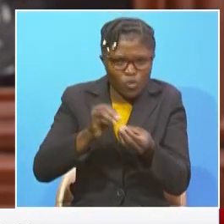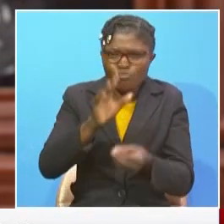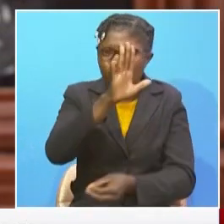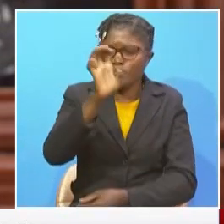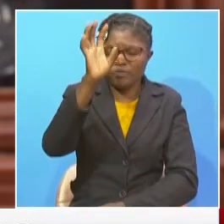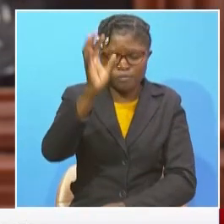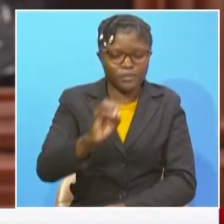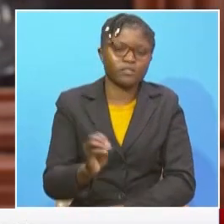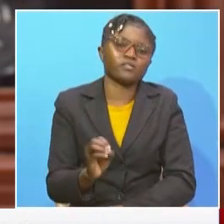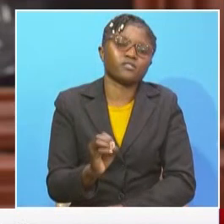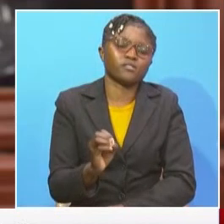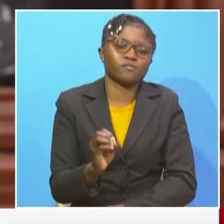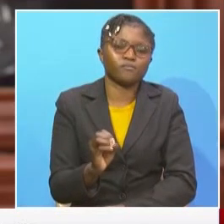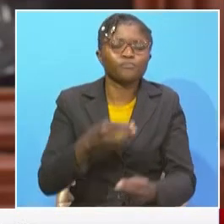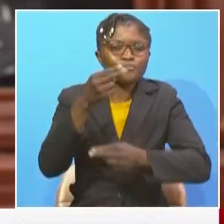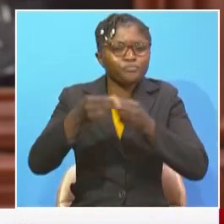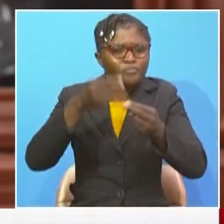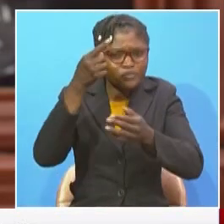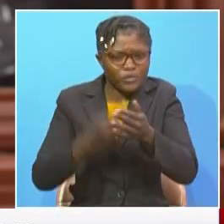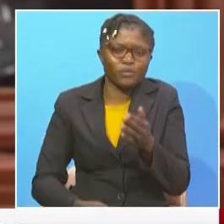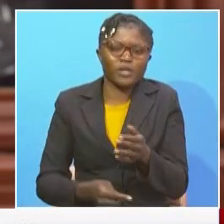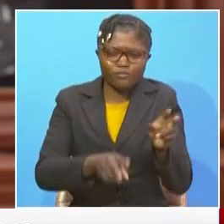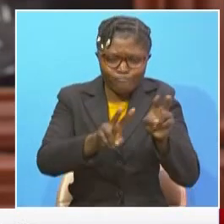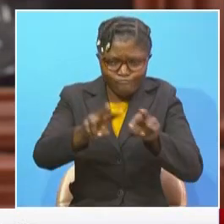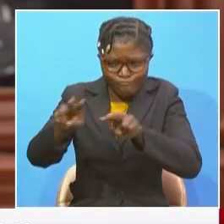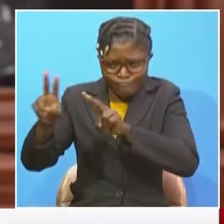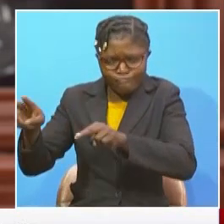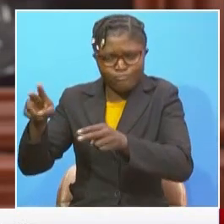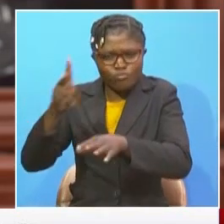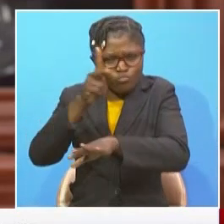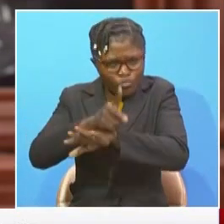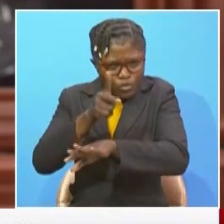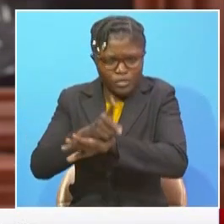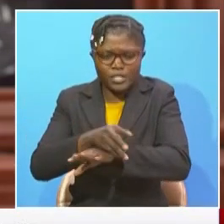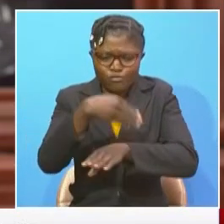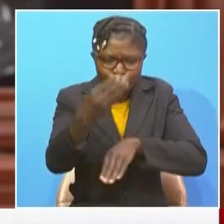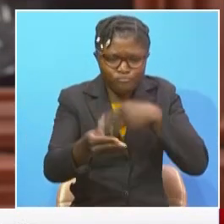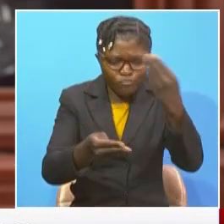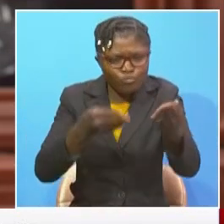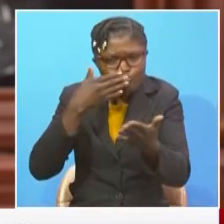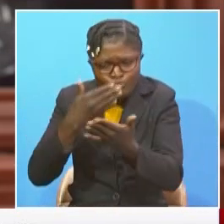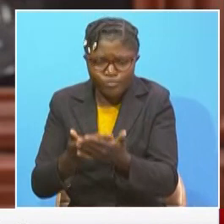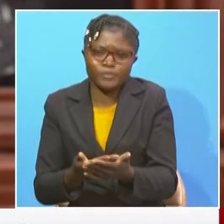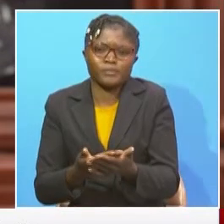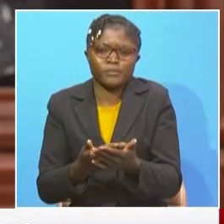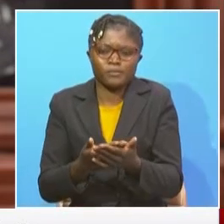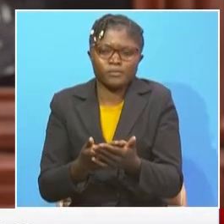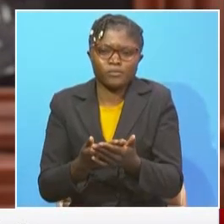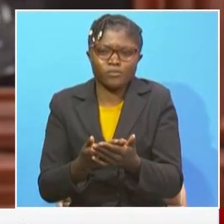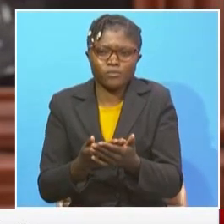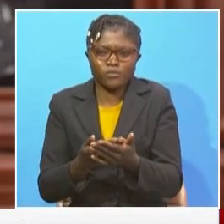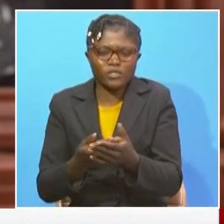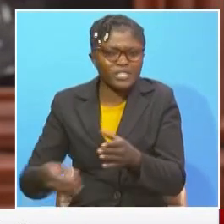50%. This means in supervision projects, supply of goods, and inputs on the